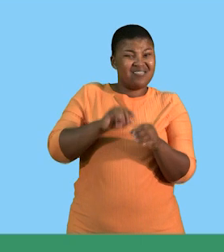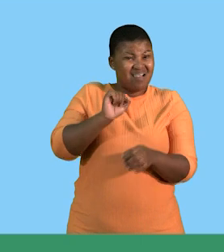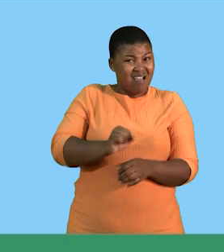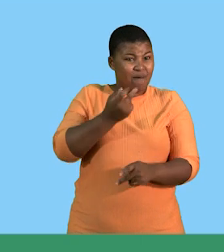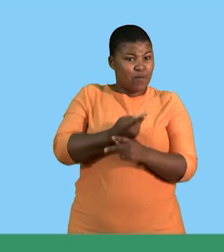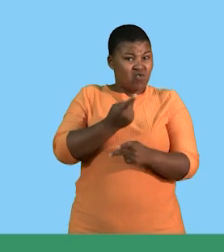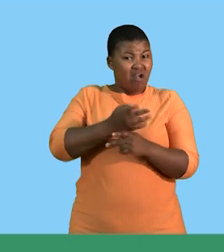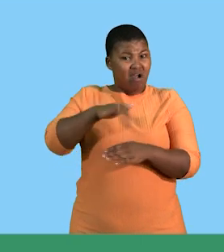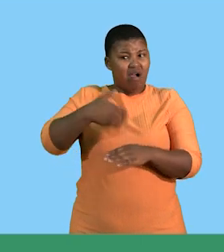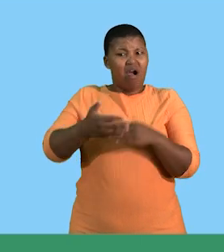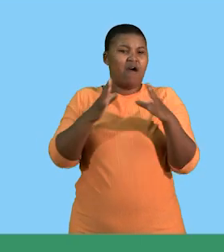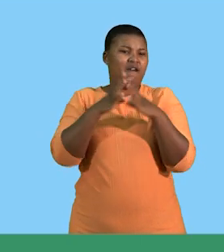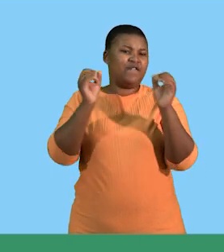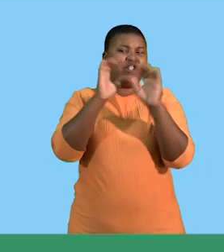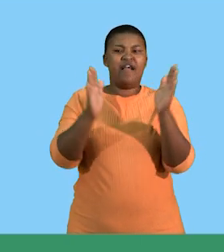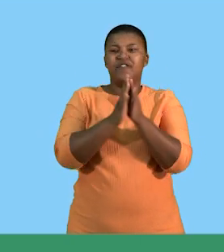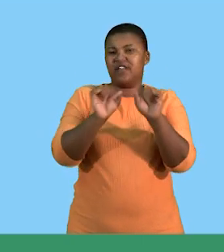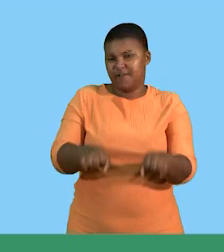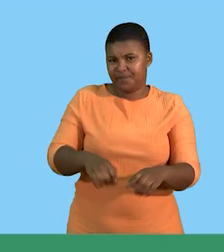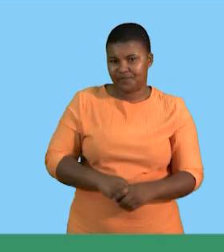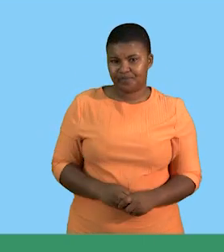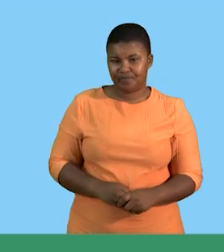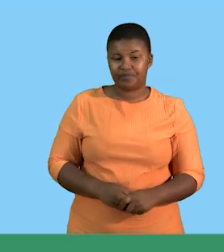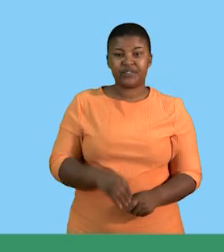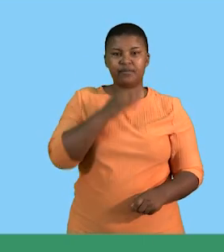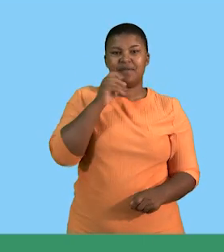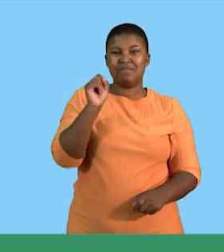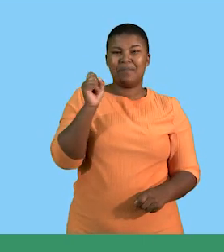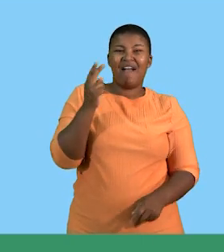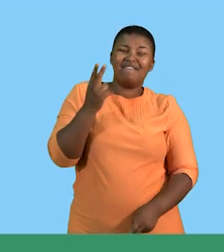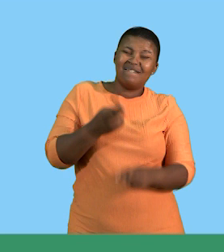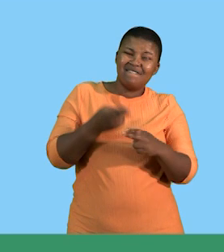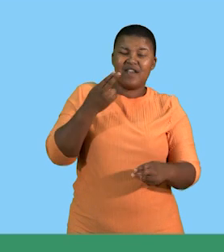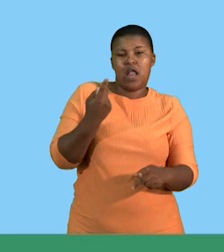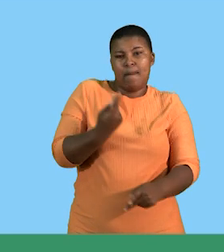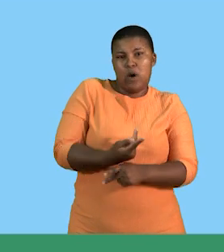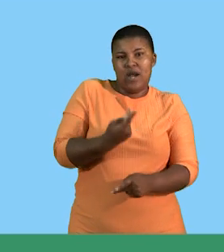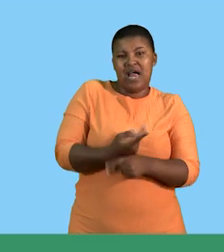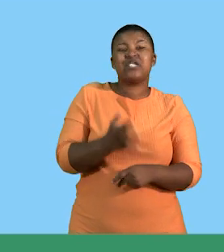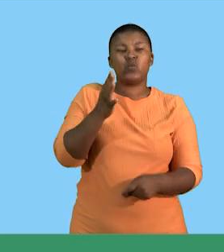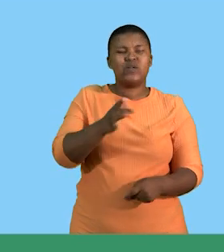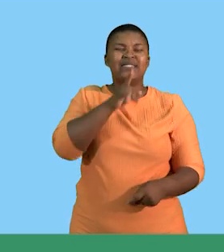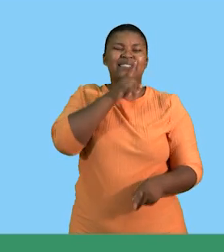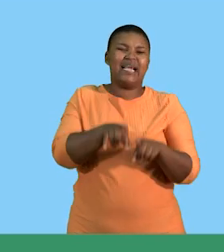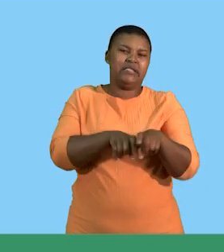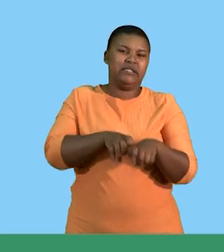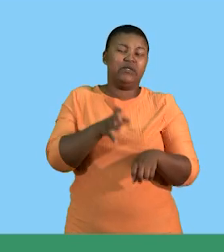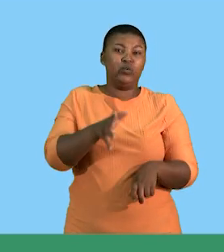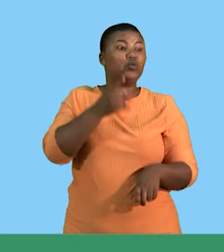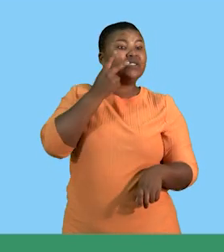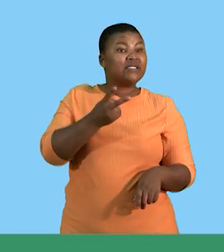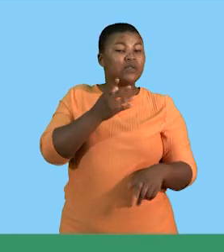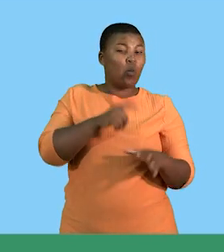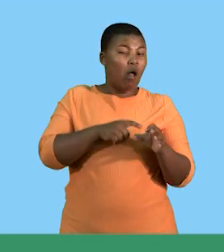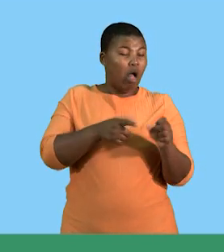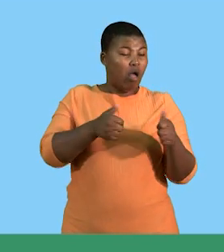of the product once the product is completed. So therefore, only the final product will be tested